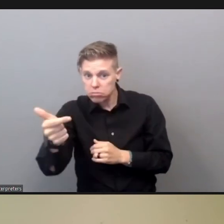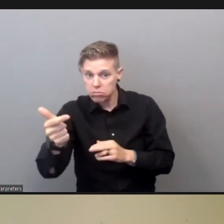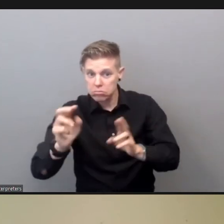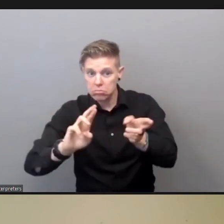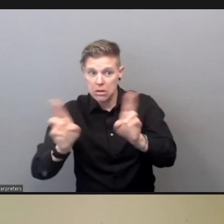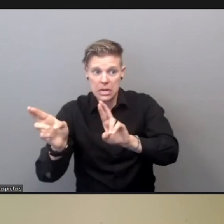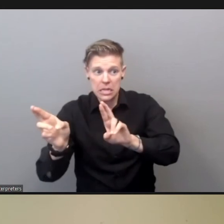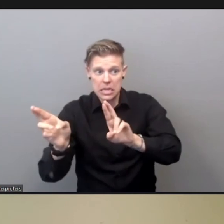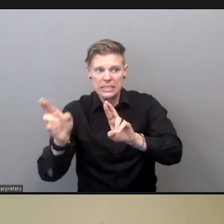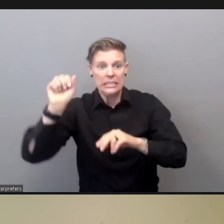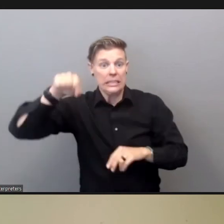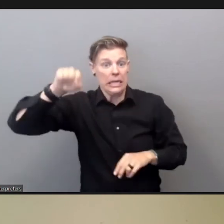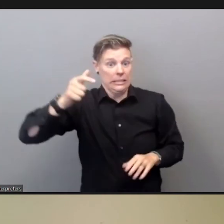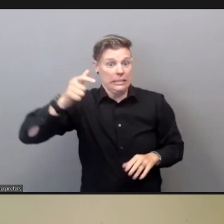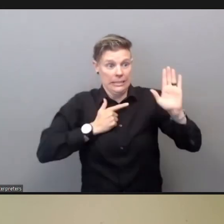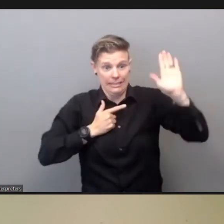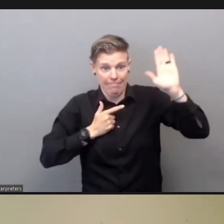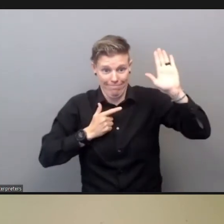do. Thank you.